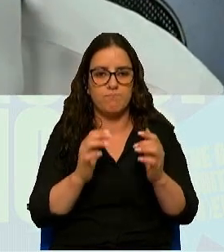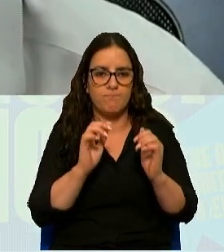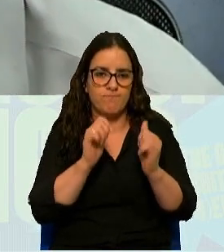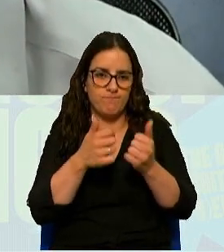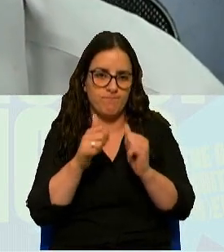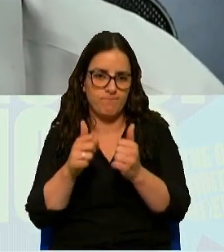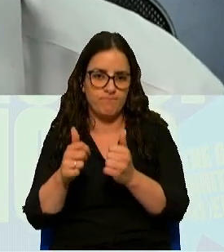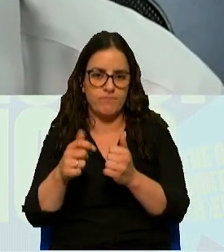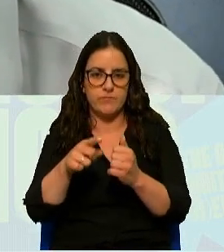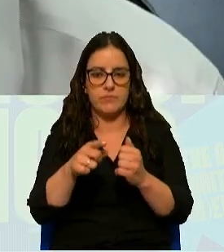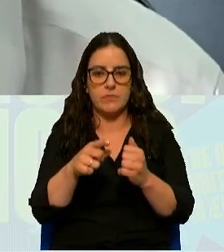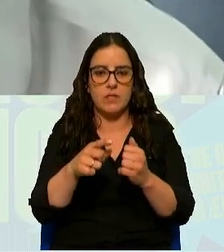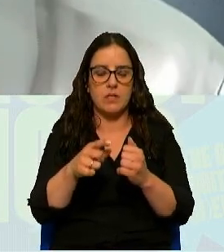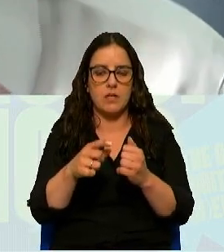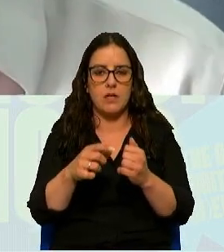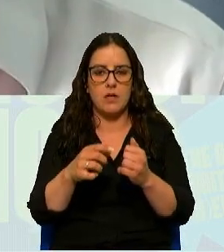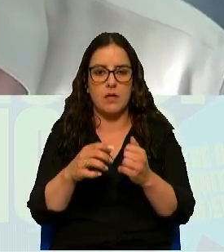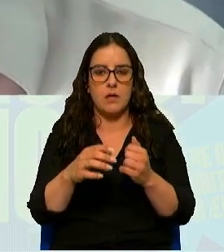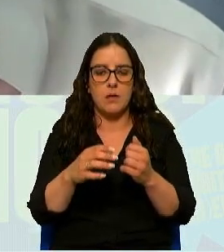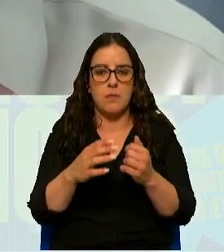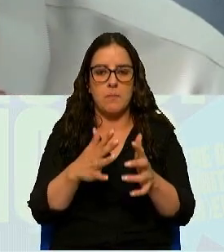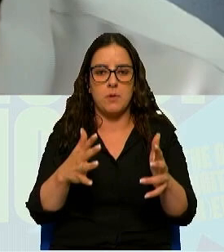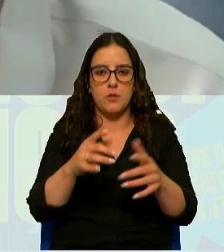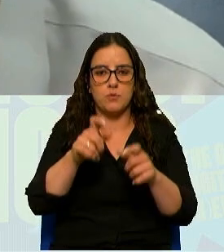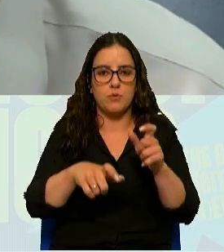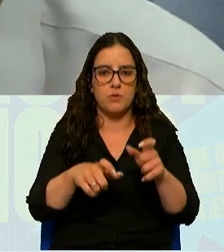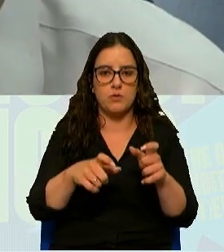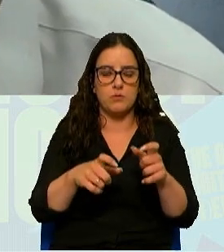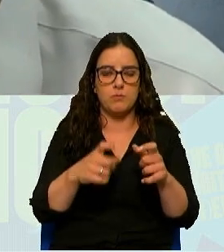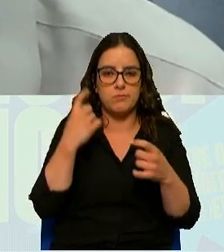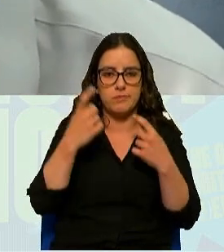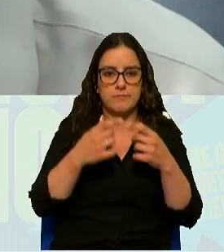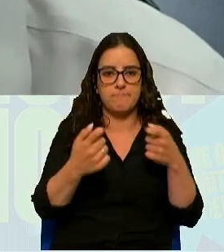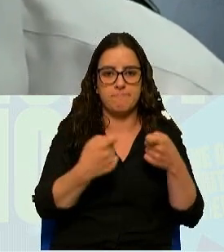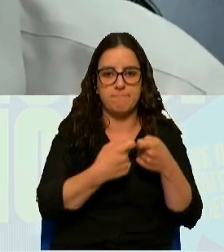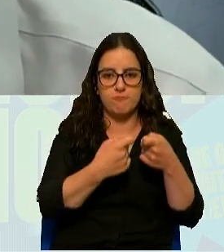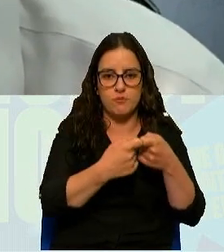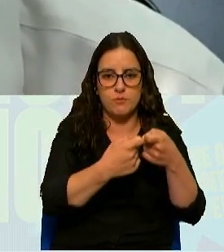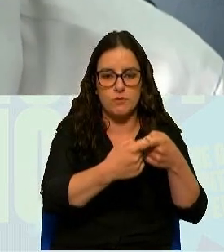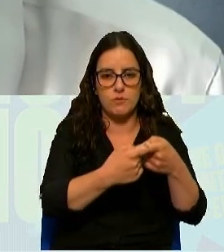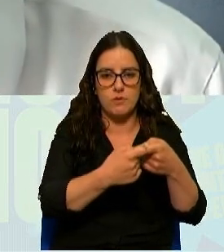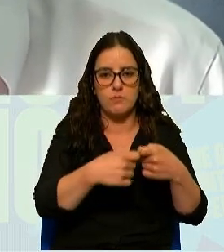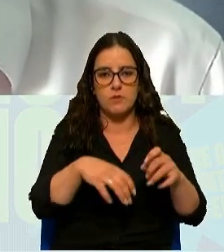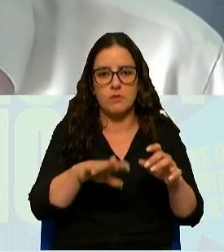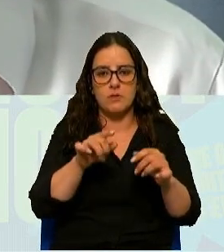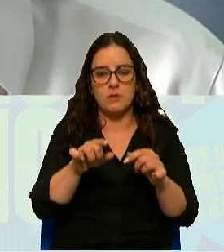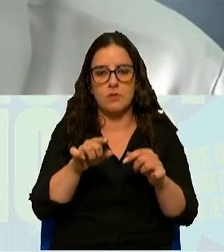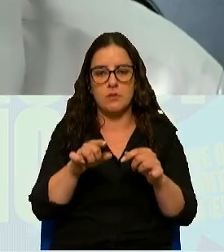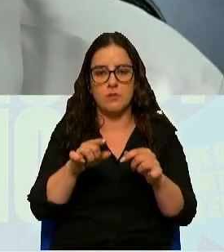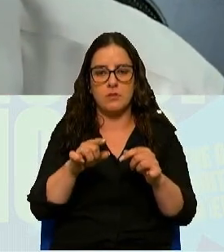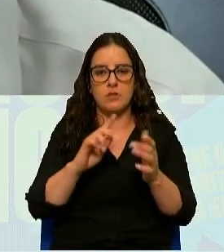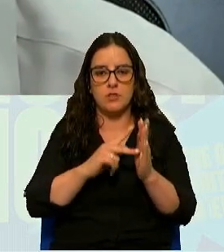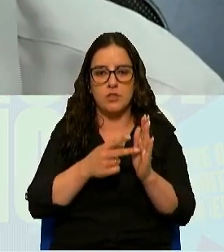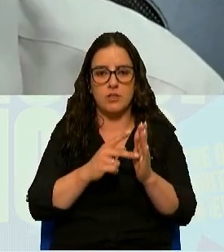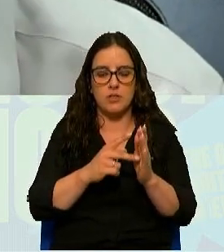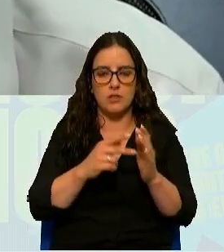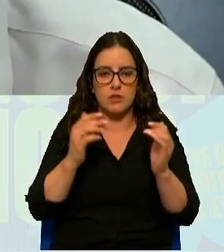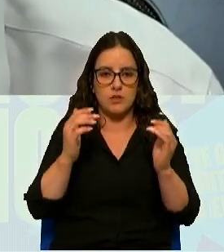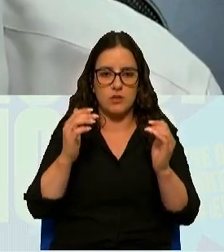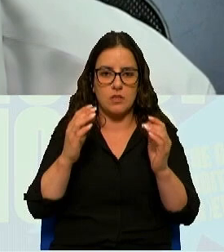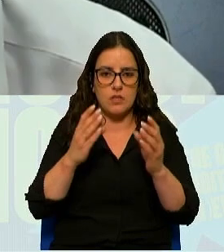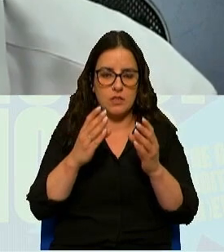only really think about accuracy. But certainly when we think about AI systems now in the engineering space, especially in the safety critical space,